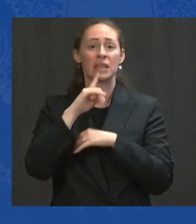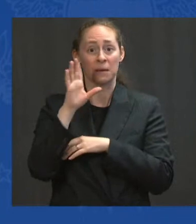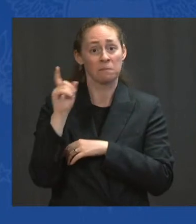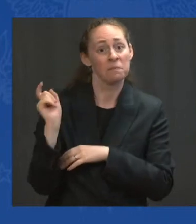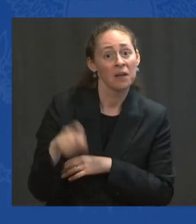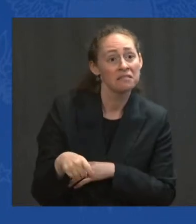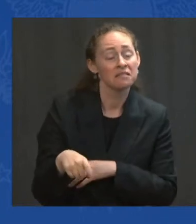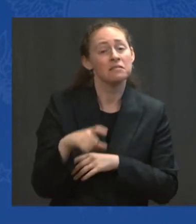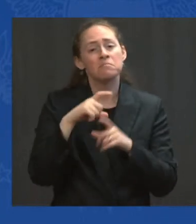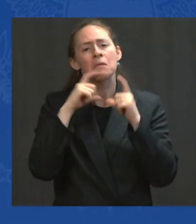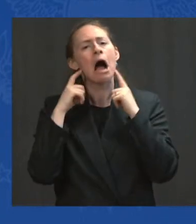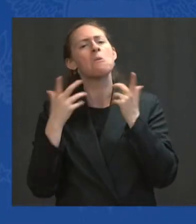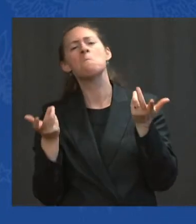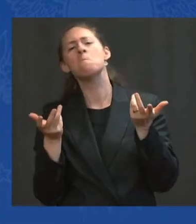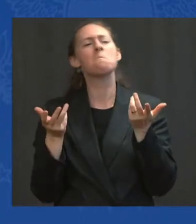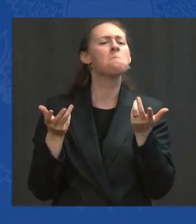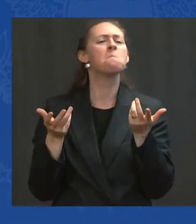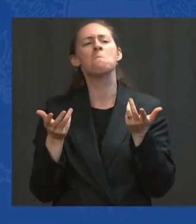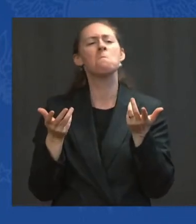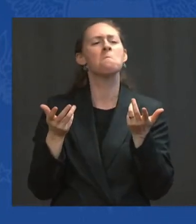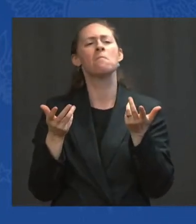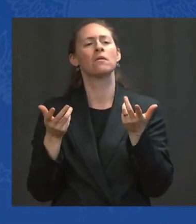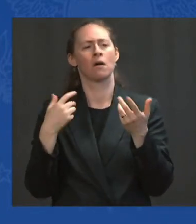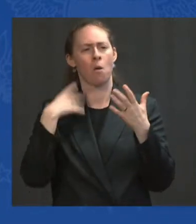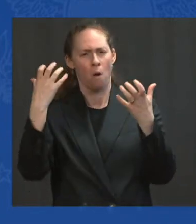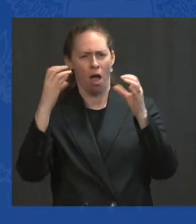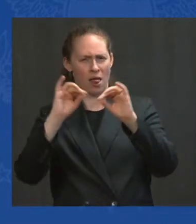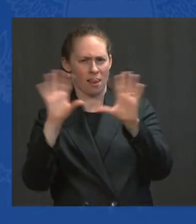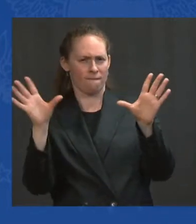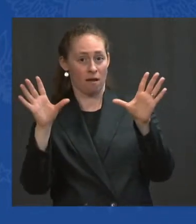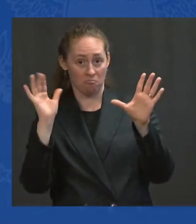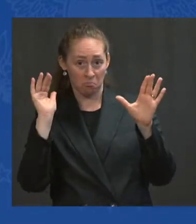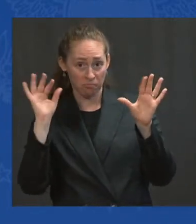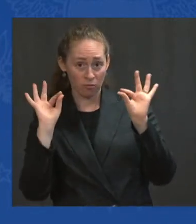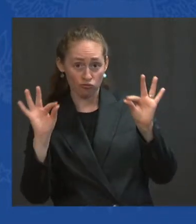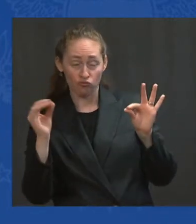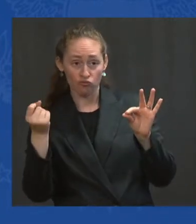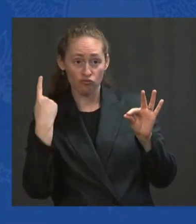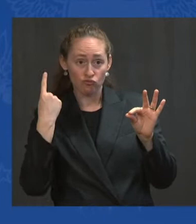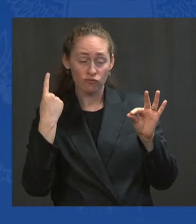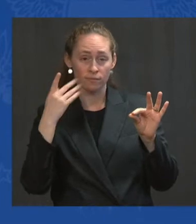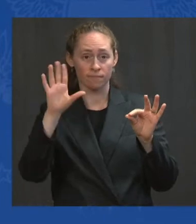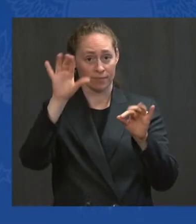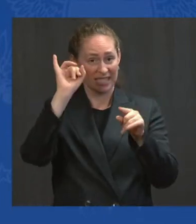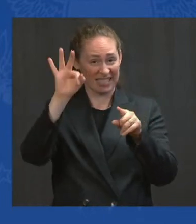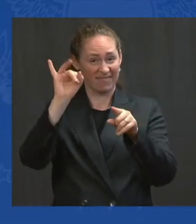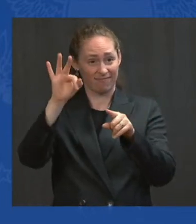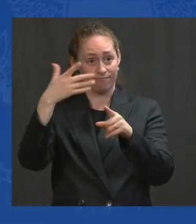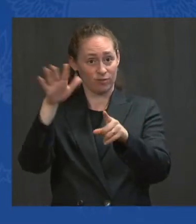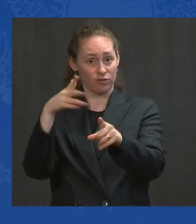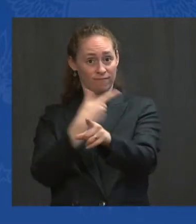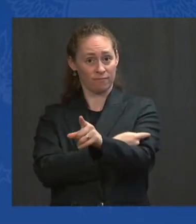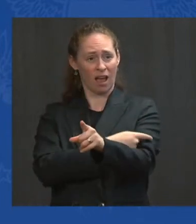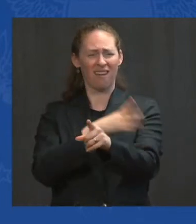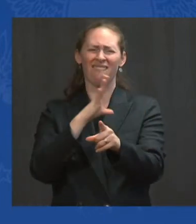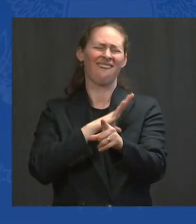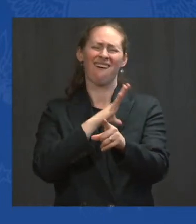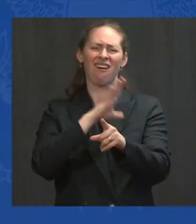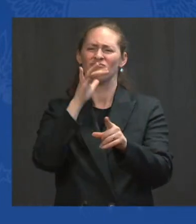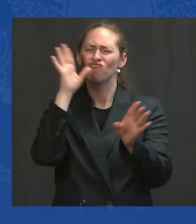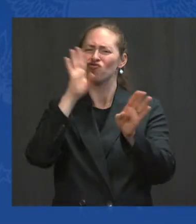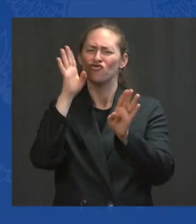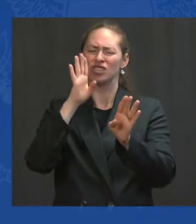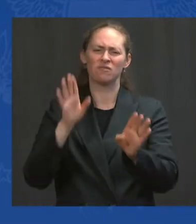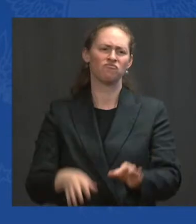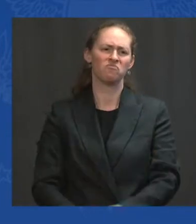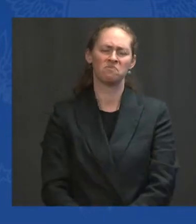mask. So I wanted to make sure I clarified what I had said and what was interpreted with what I had said. Okay, thank you, Dr.